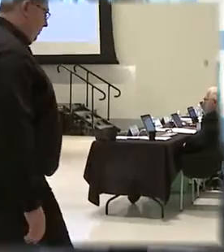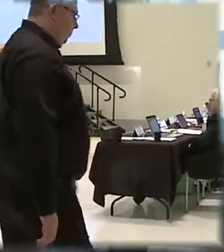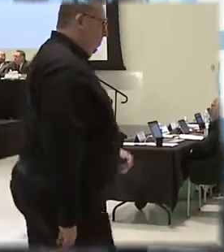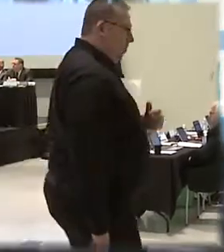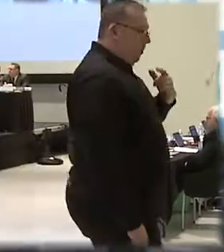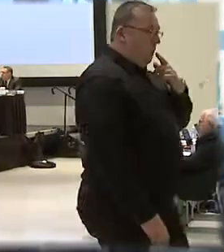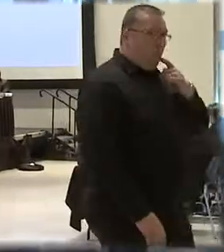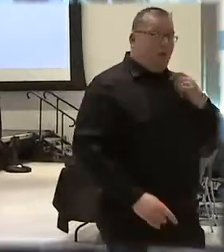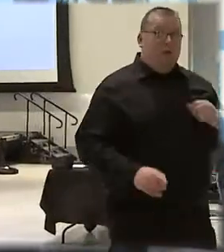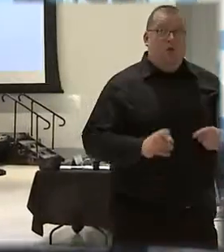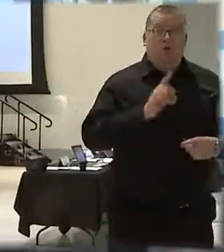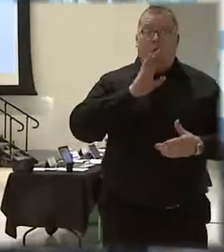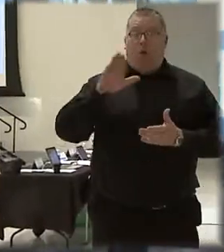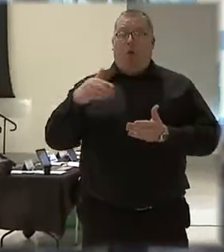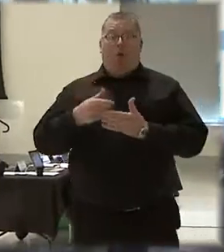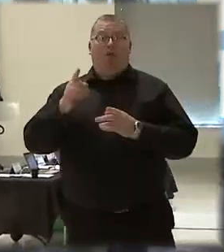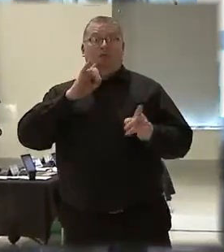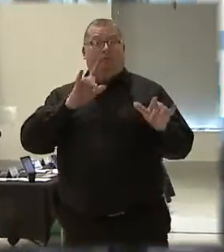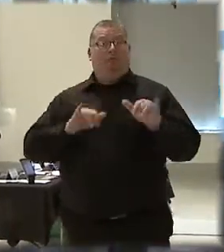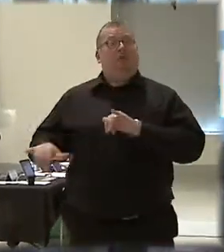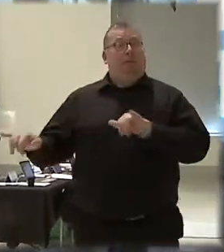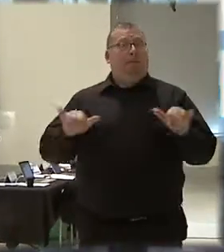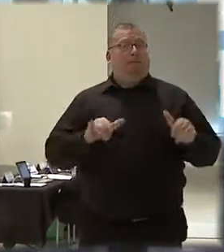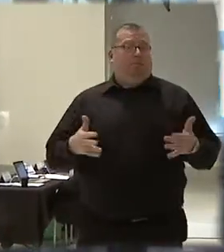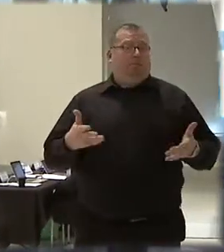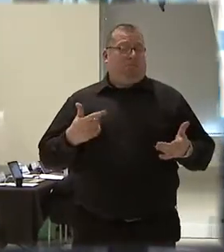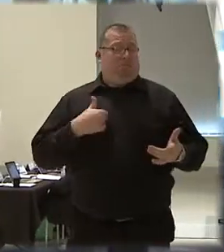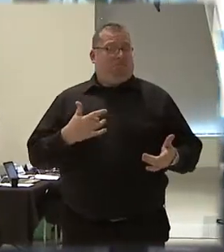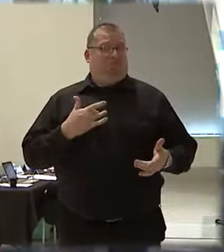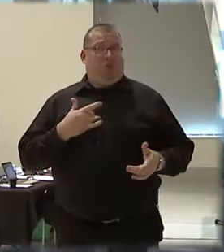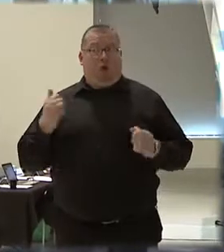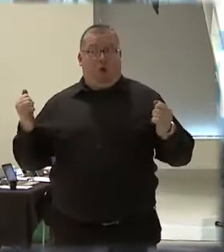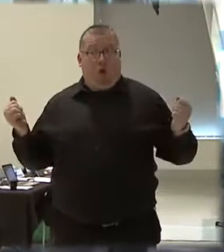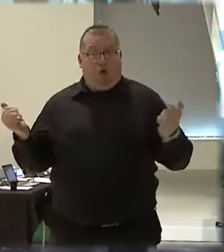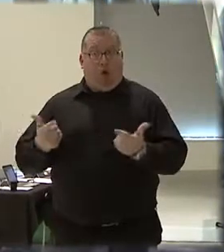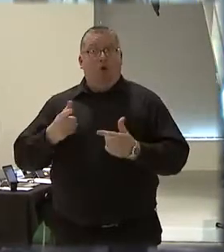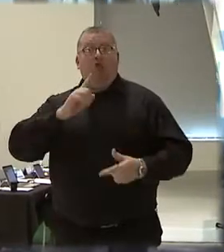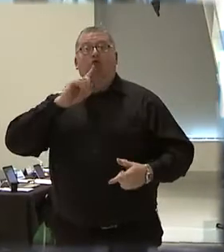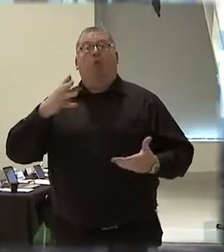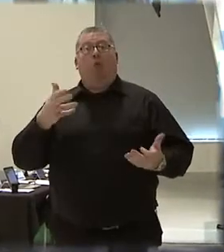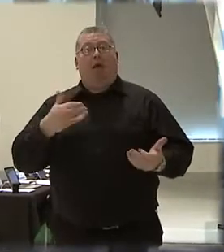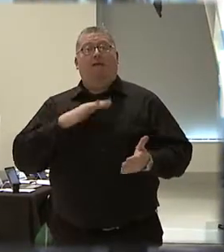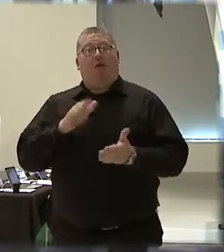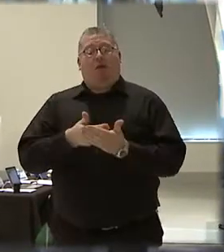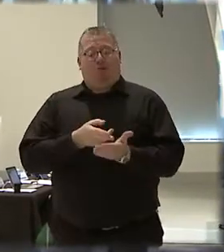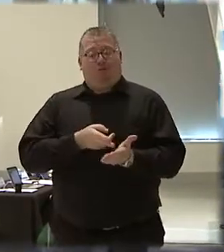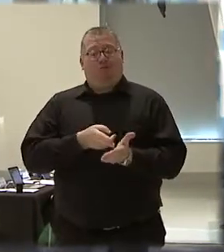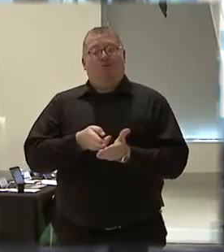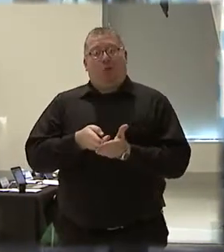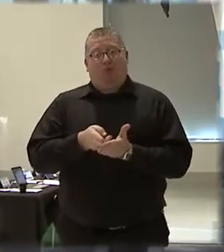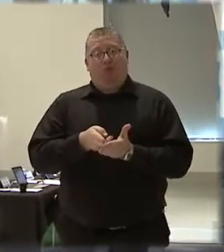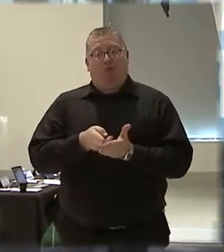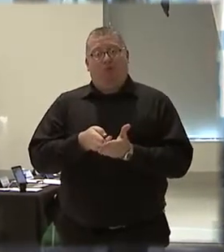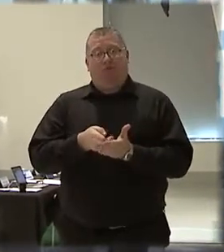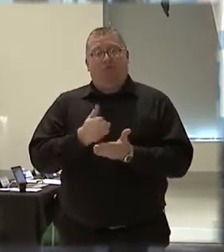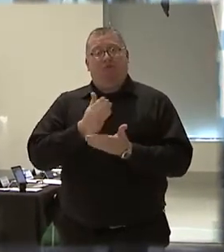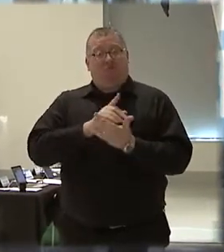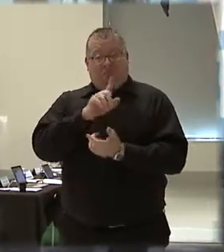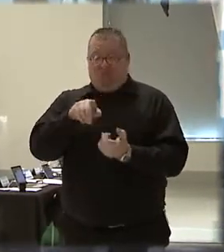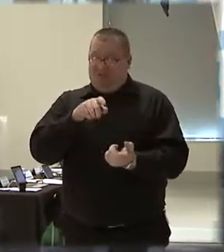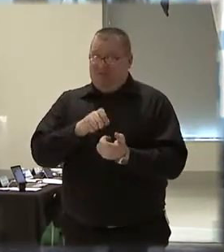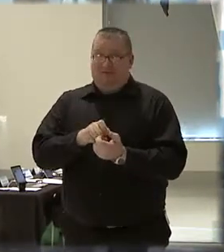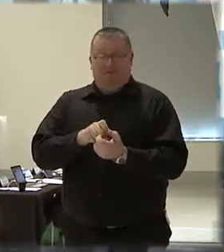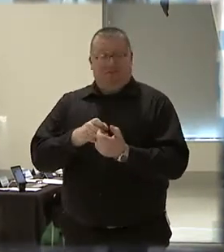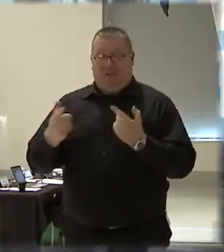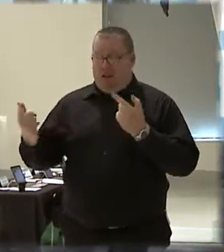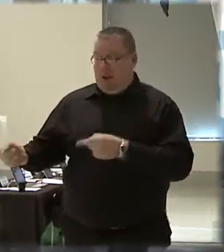The fact of the matter is, everybody should want the truth of a certain encounter to come